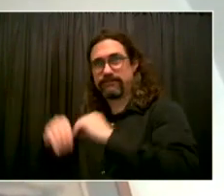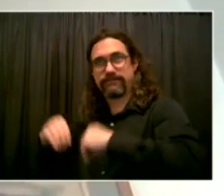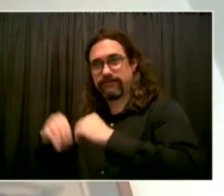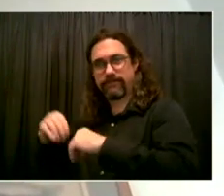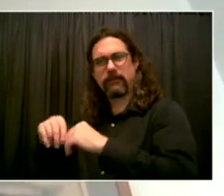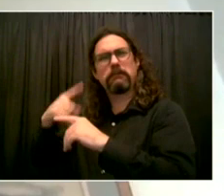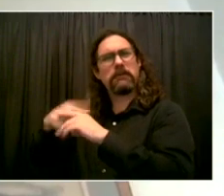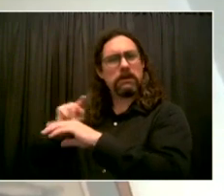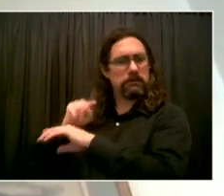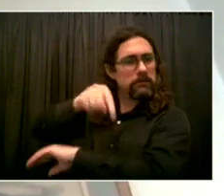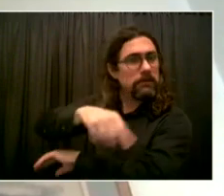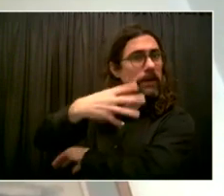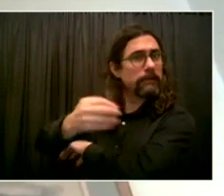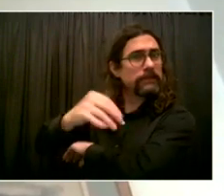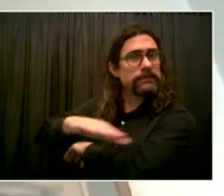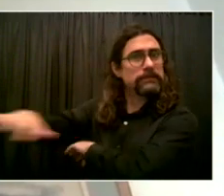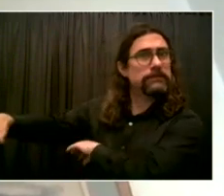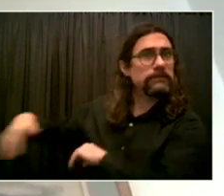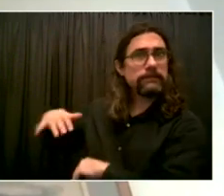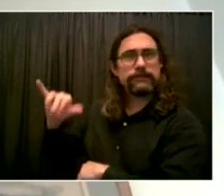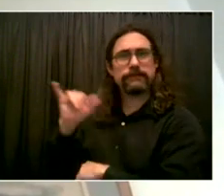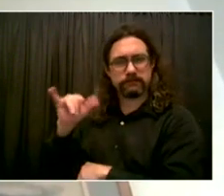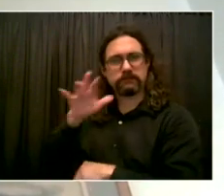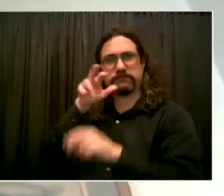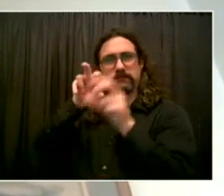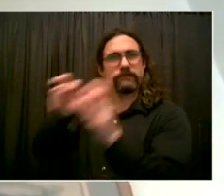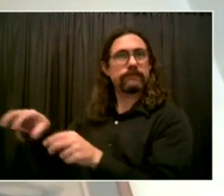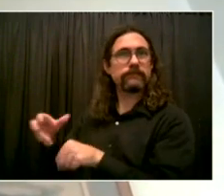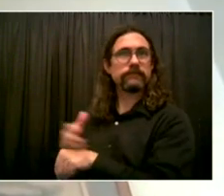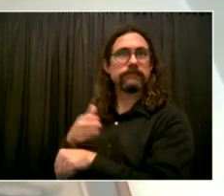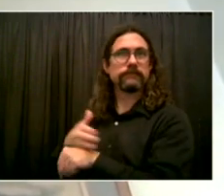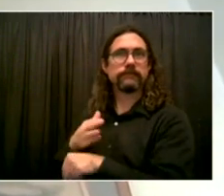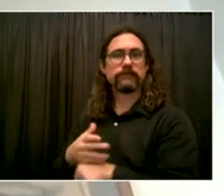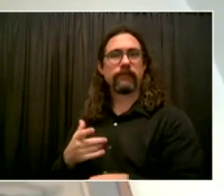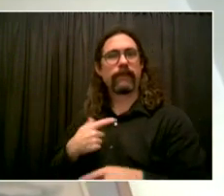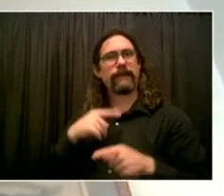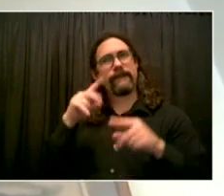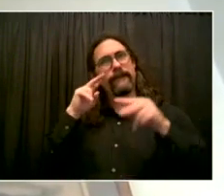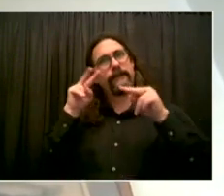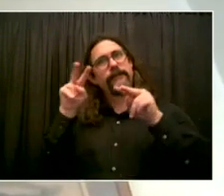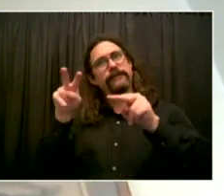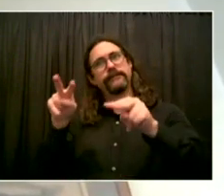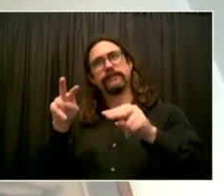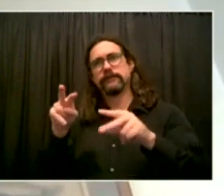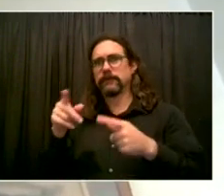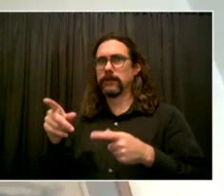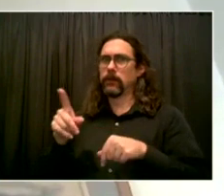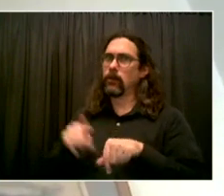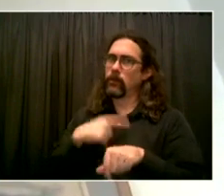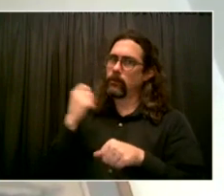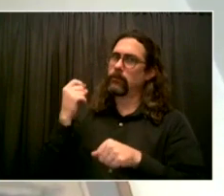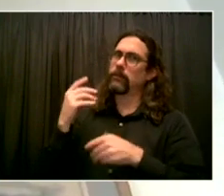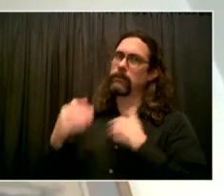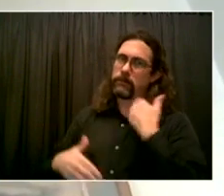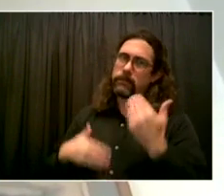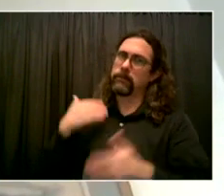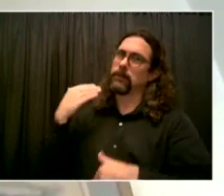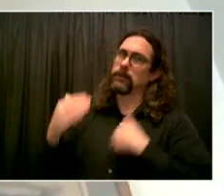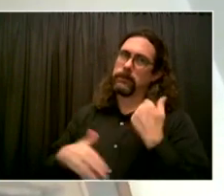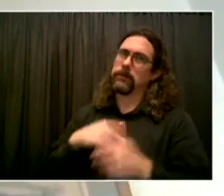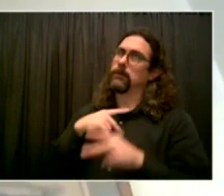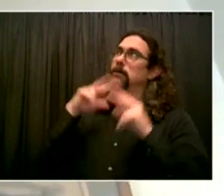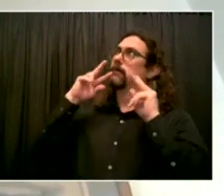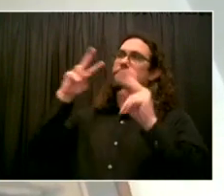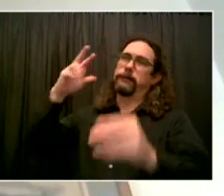and we look forward to getting it done, public-private partnership. It took quite a long time, so it took them like, it took like 5 years to put it all